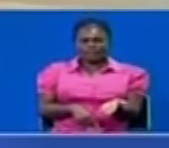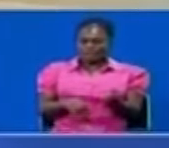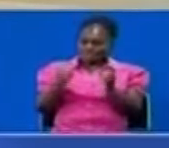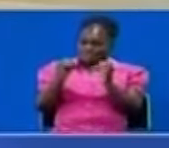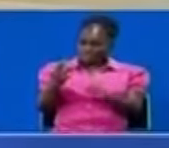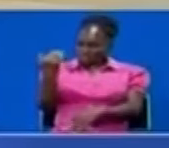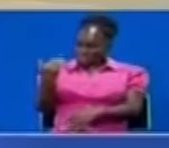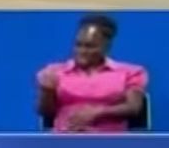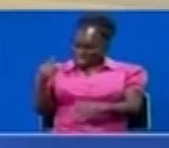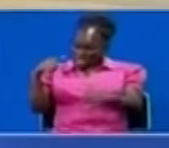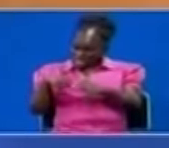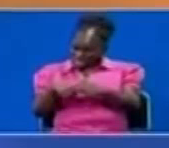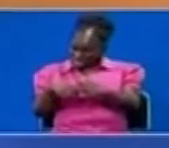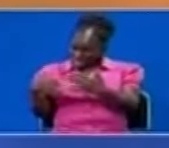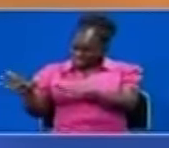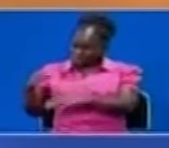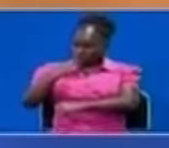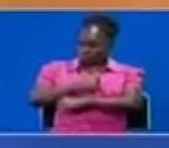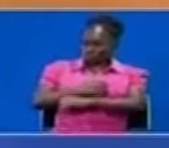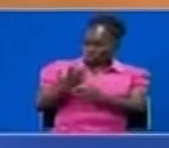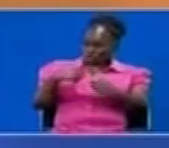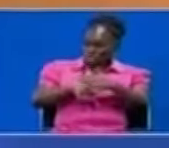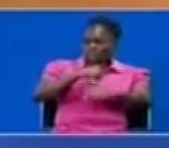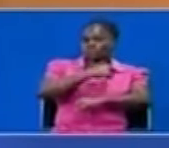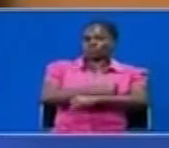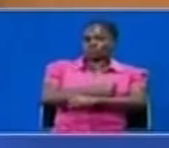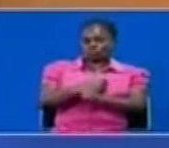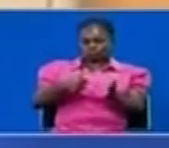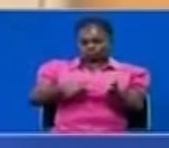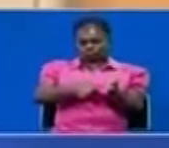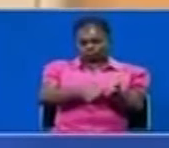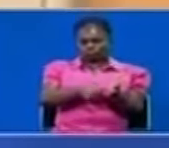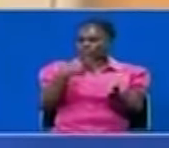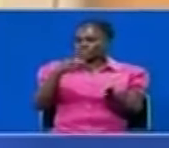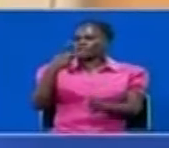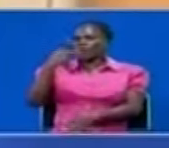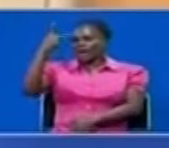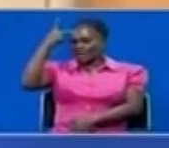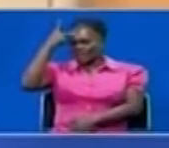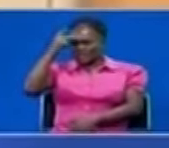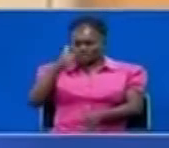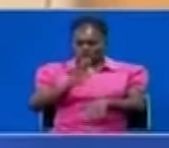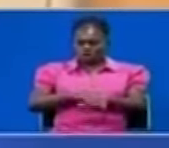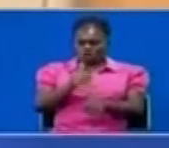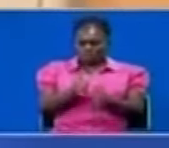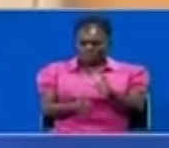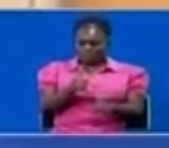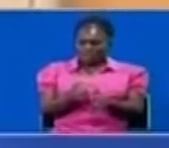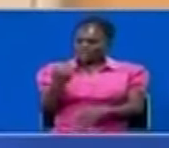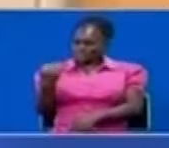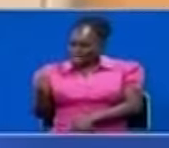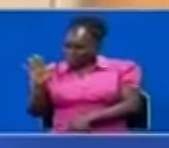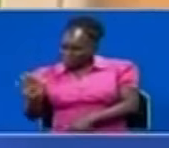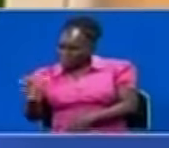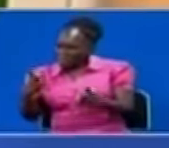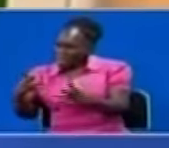If a student checks out of school or checks in, the scanners immediately notify the parent through an alert on the phone that the student has